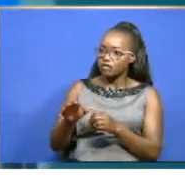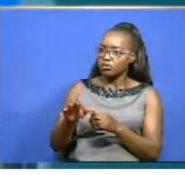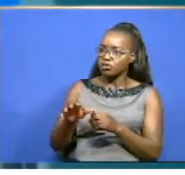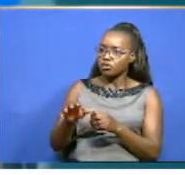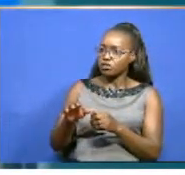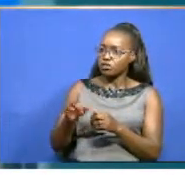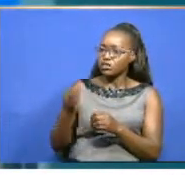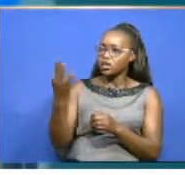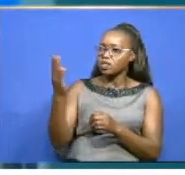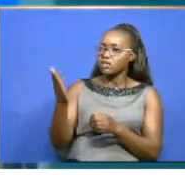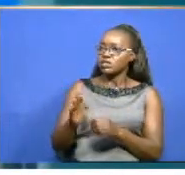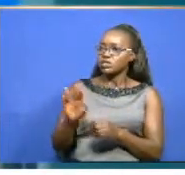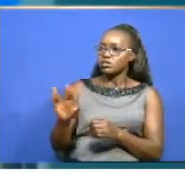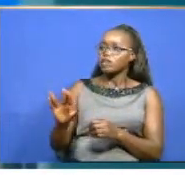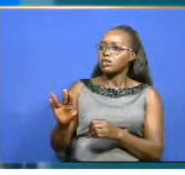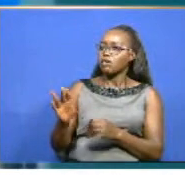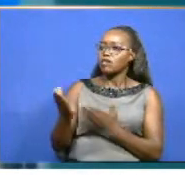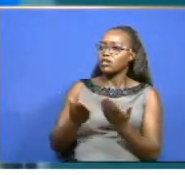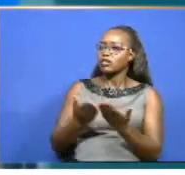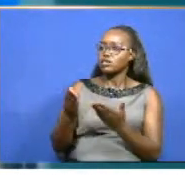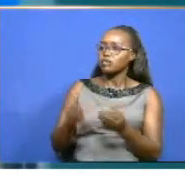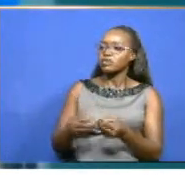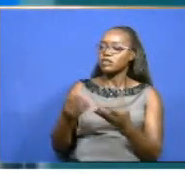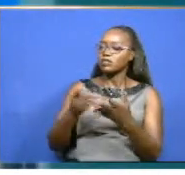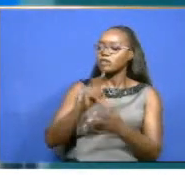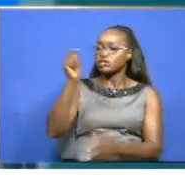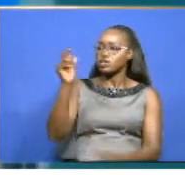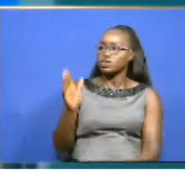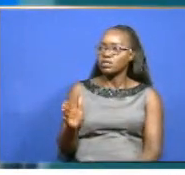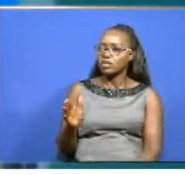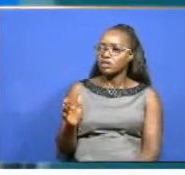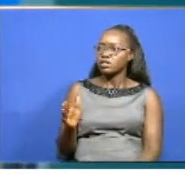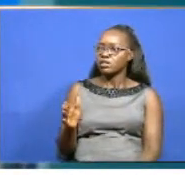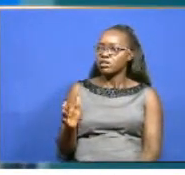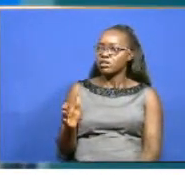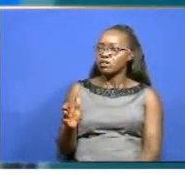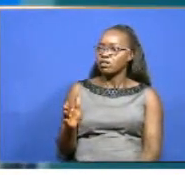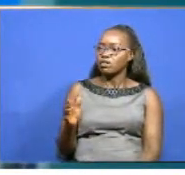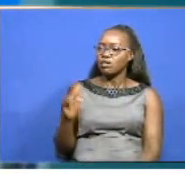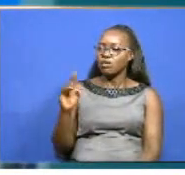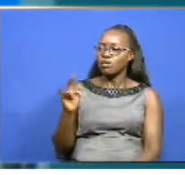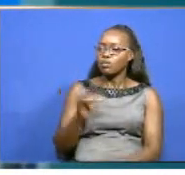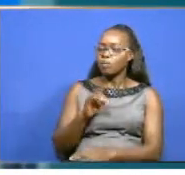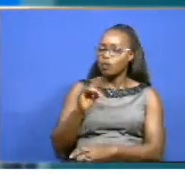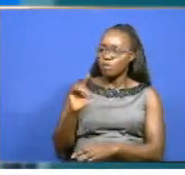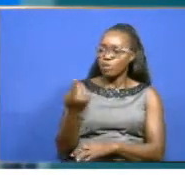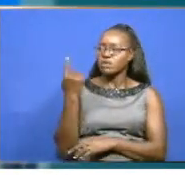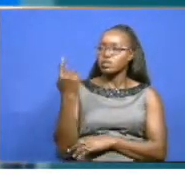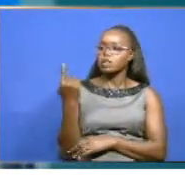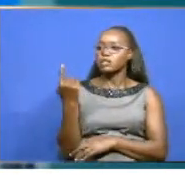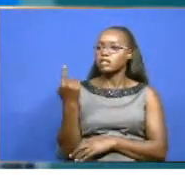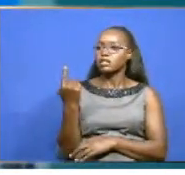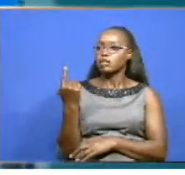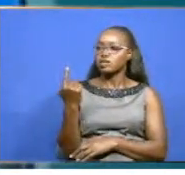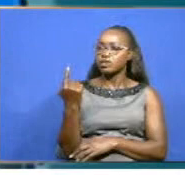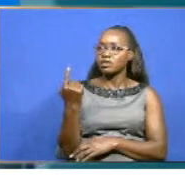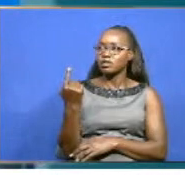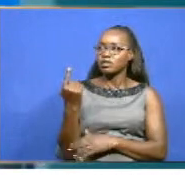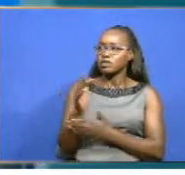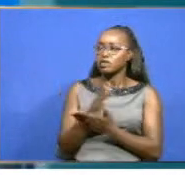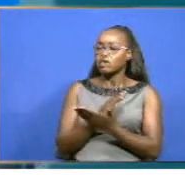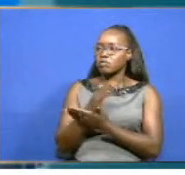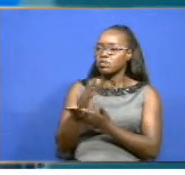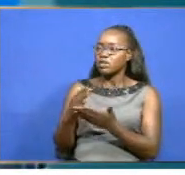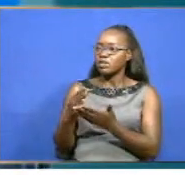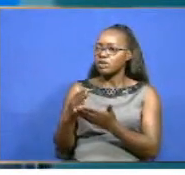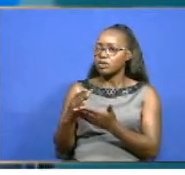three quarter of the services being provided to Kenyans all at one go. You see, we would have devolved particular parts